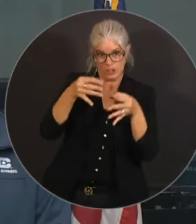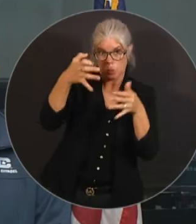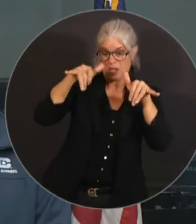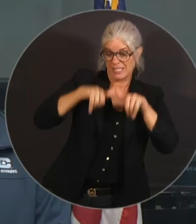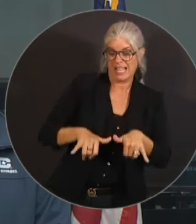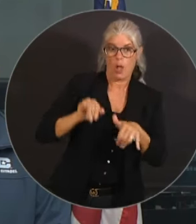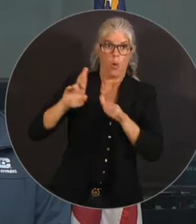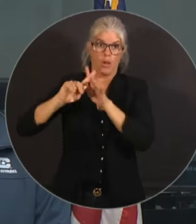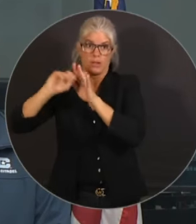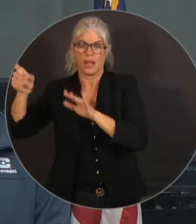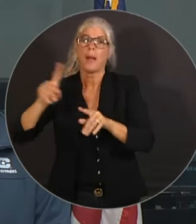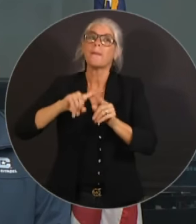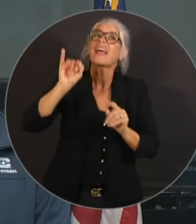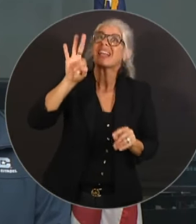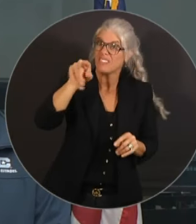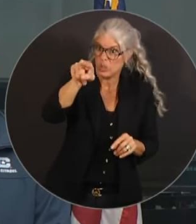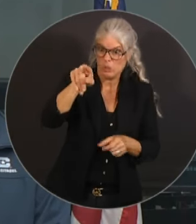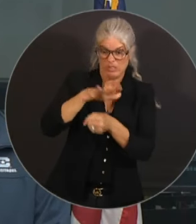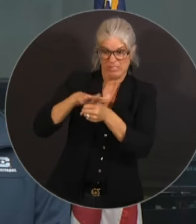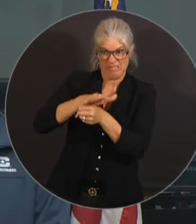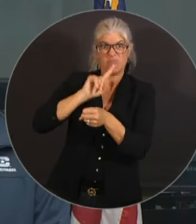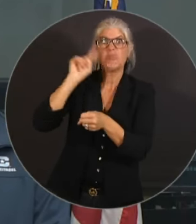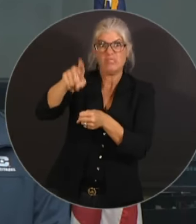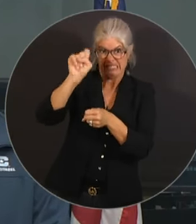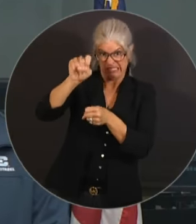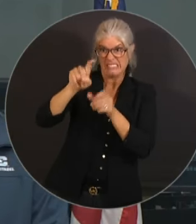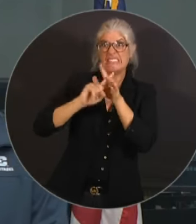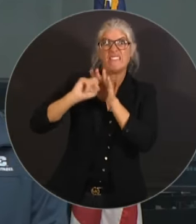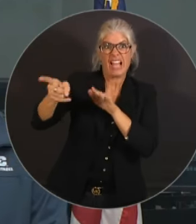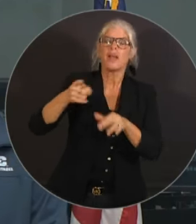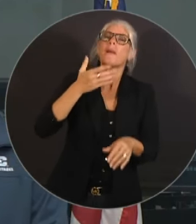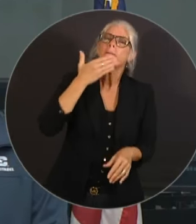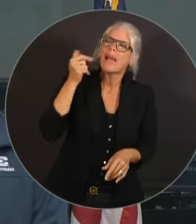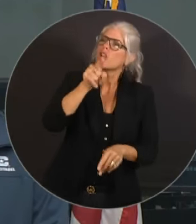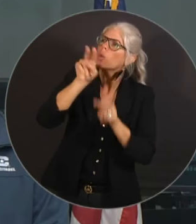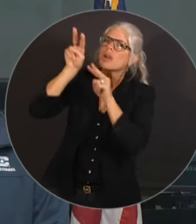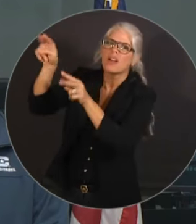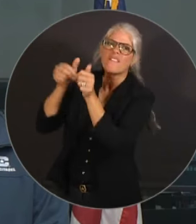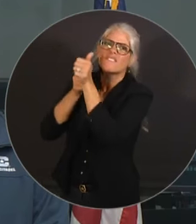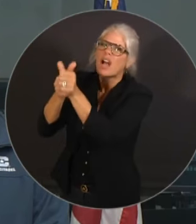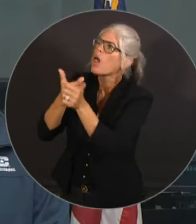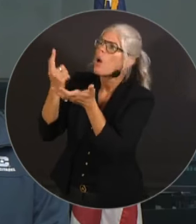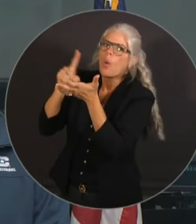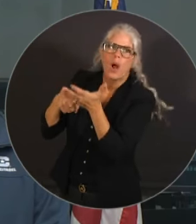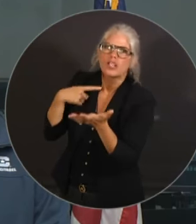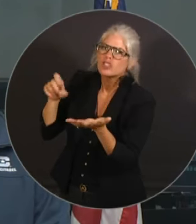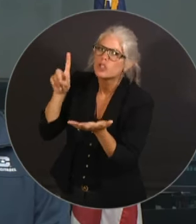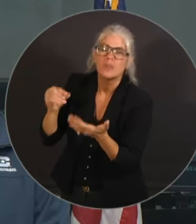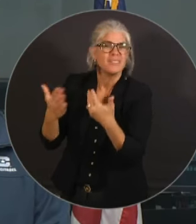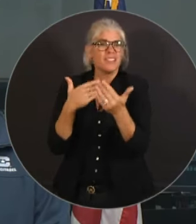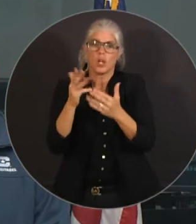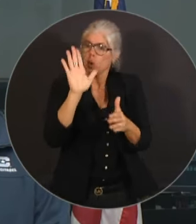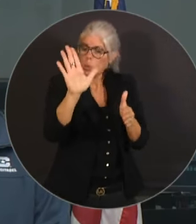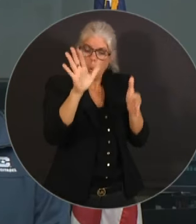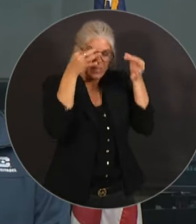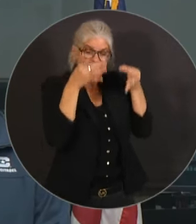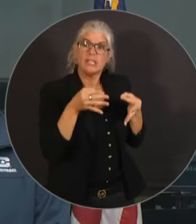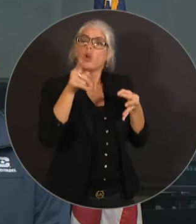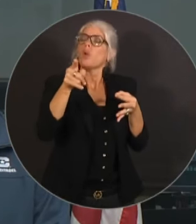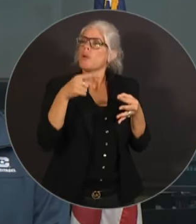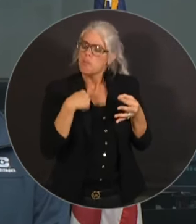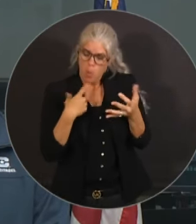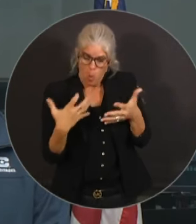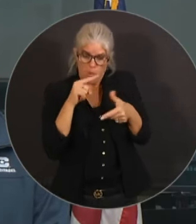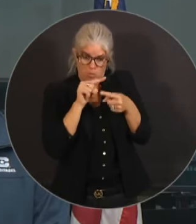the warnings and direction of your local government and make that decision. Whatever your decision is, don't hesitate in that decision.